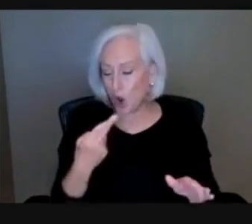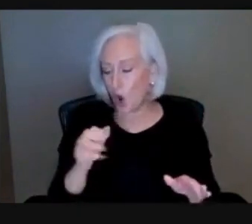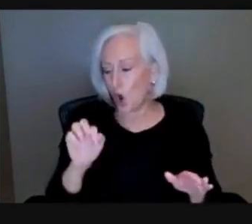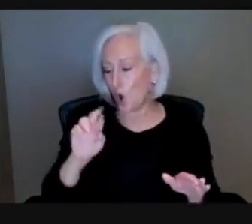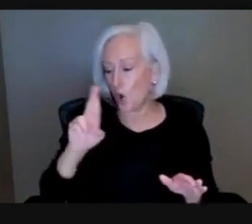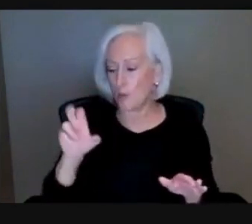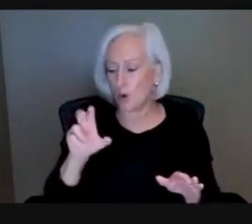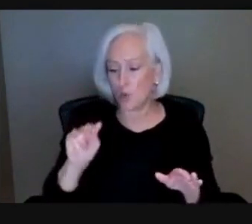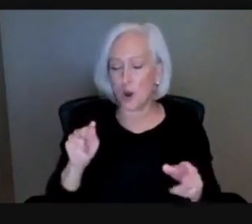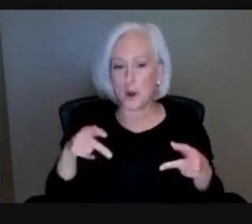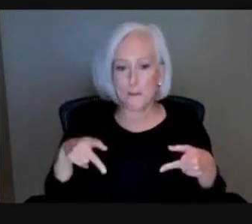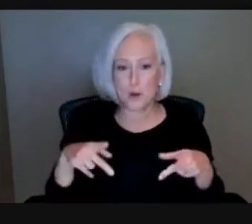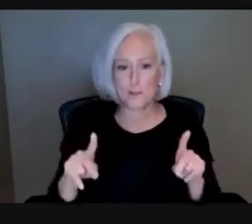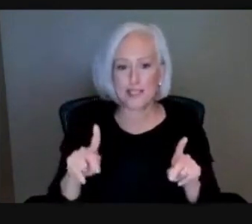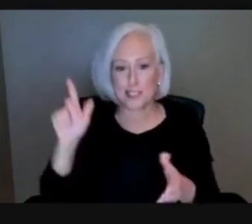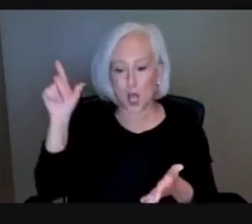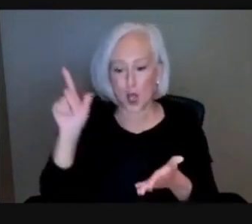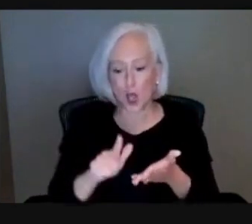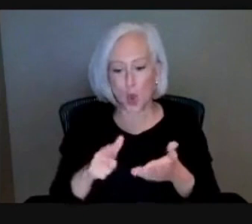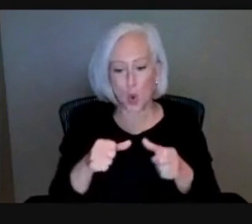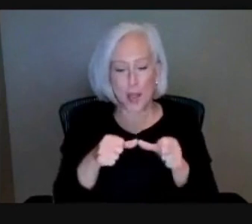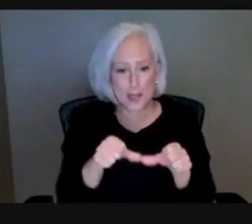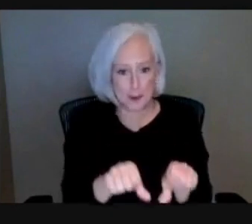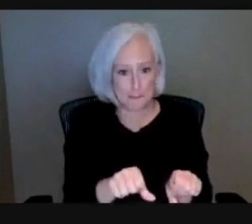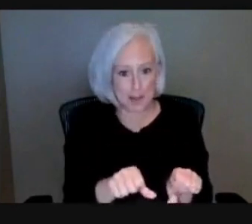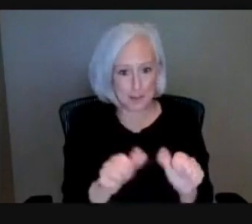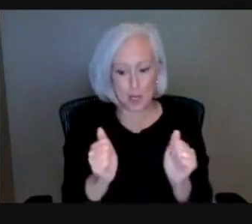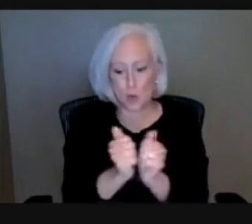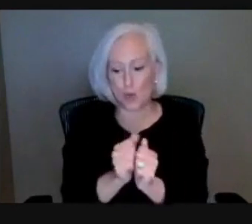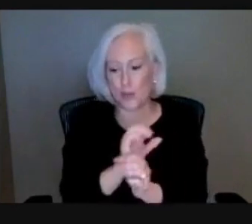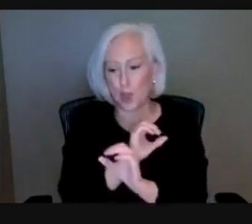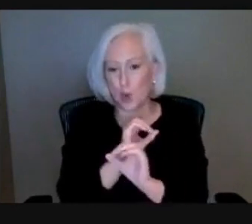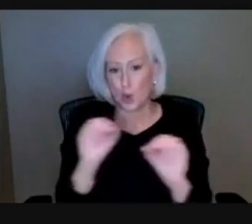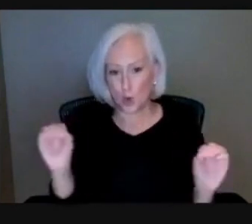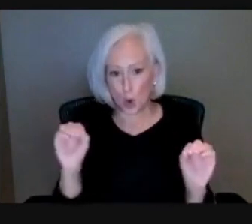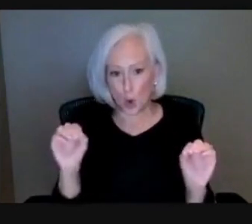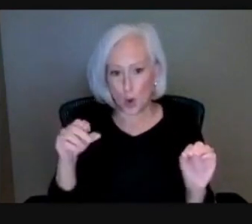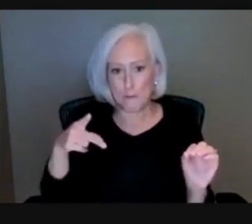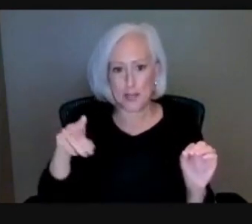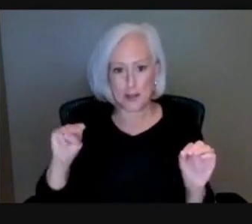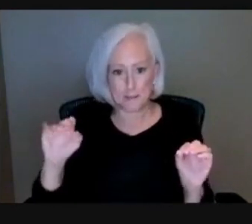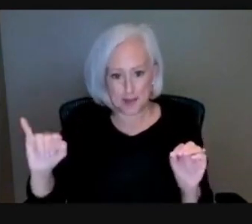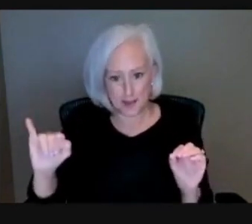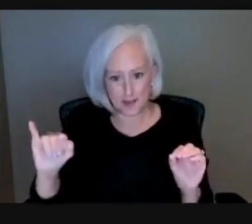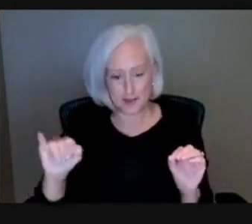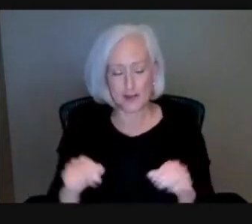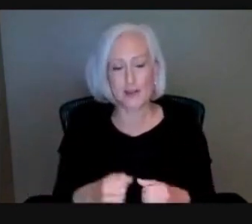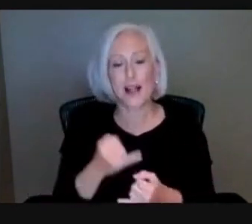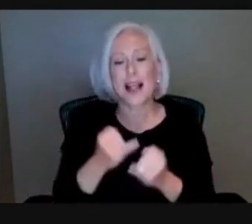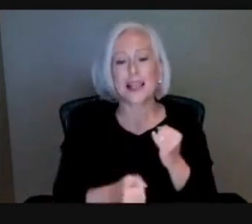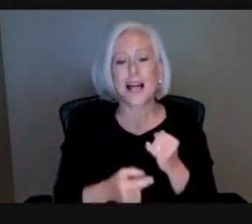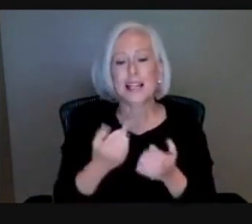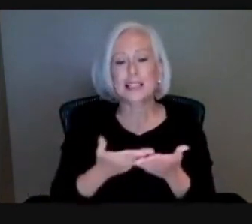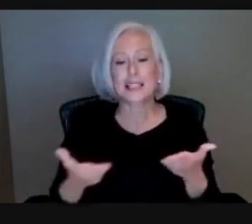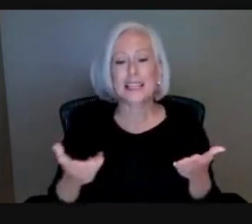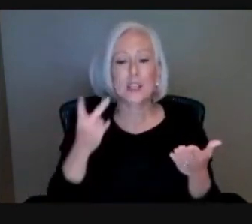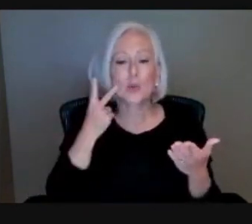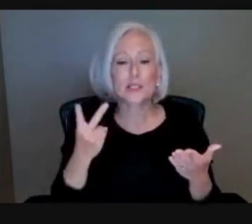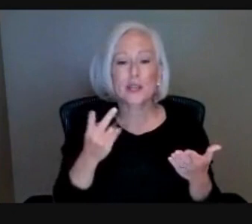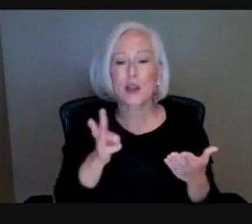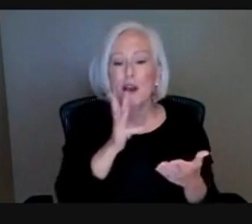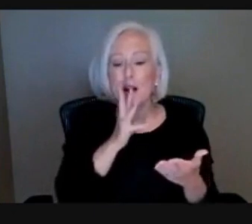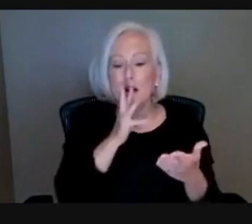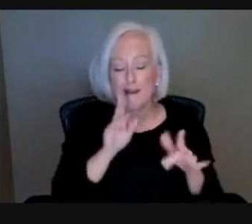allows for a low down payment with no mortgage insurance. The last thing that you see listed on here is flood insurance. That